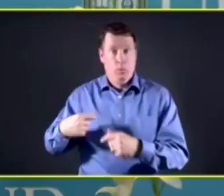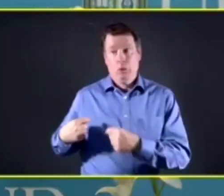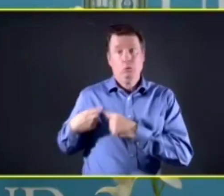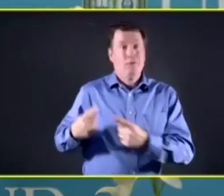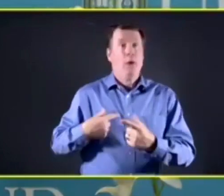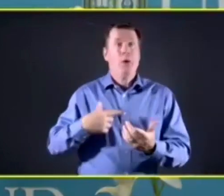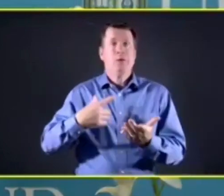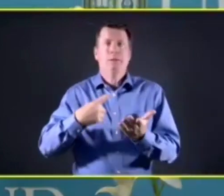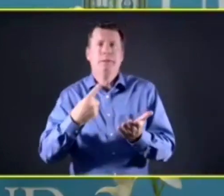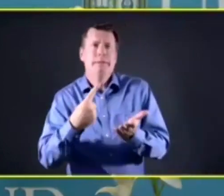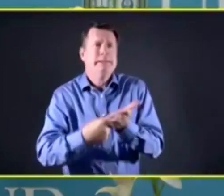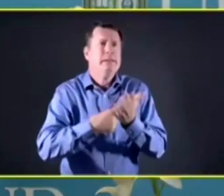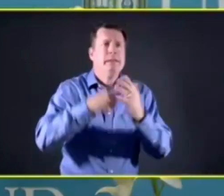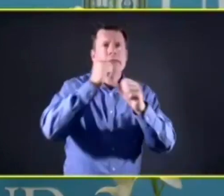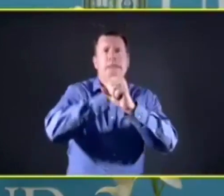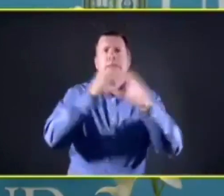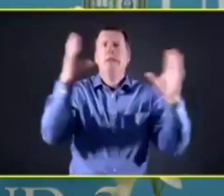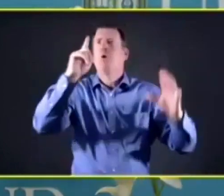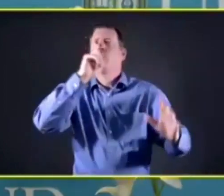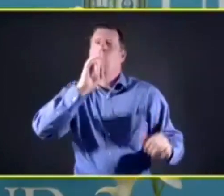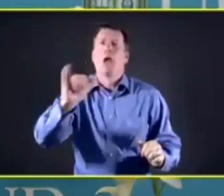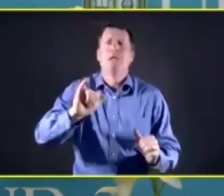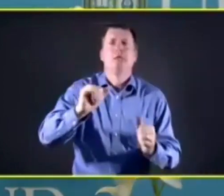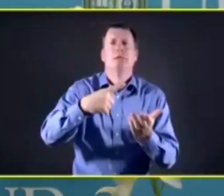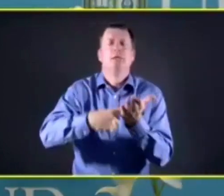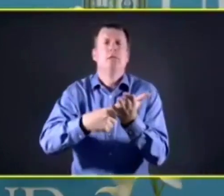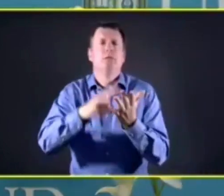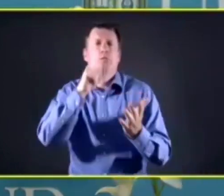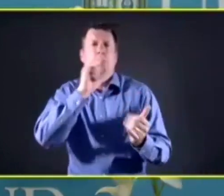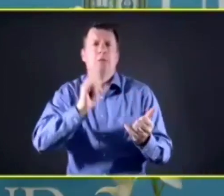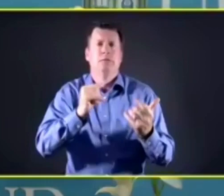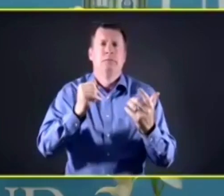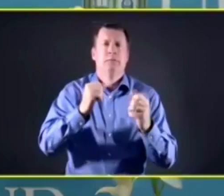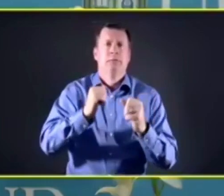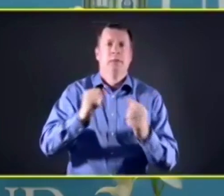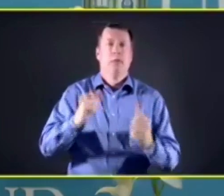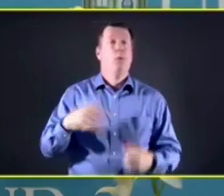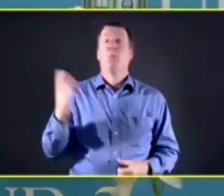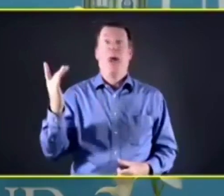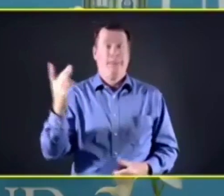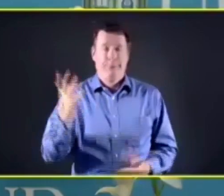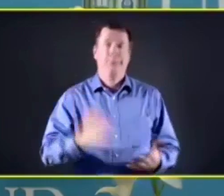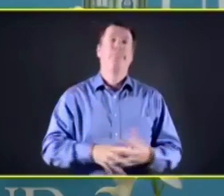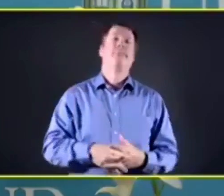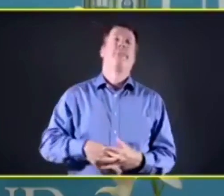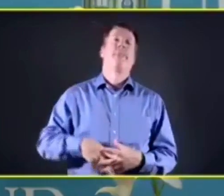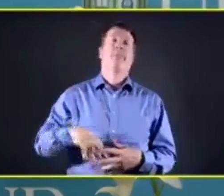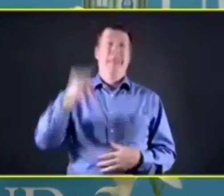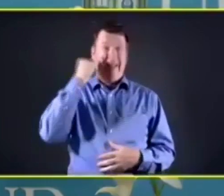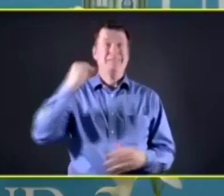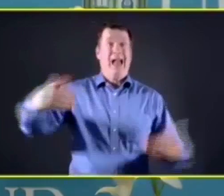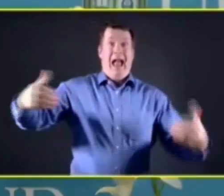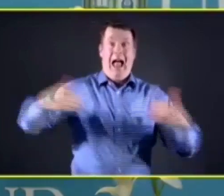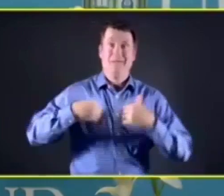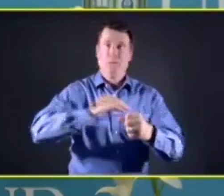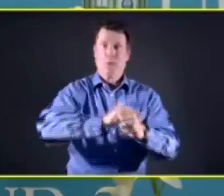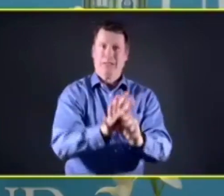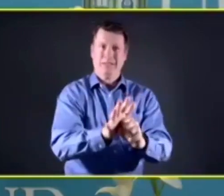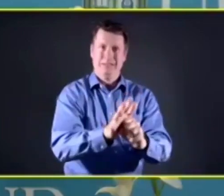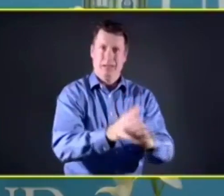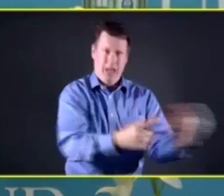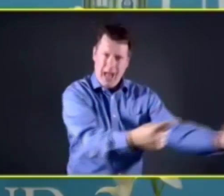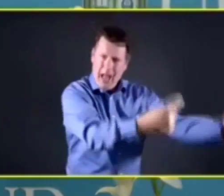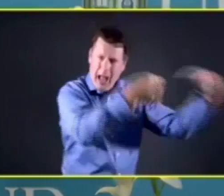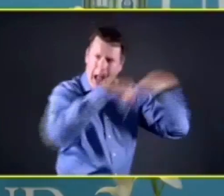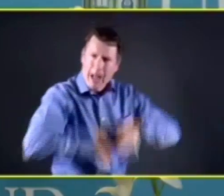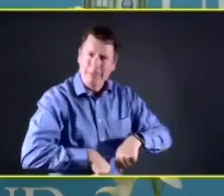don't, we want to keep our hospital safe and the patients, in their rooms. We want to have